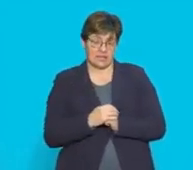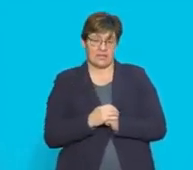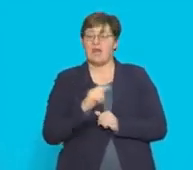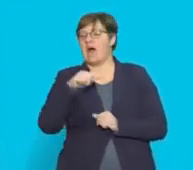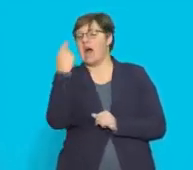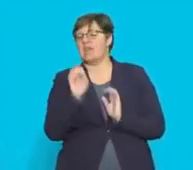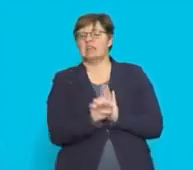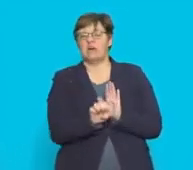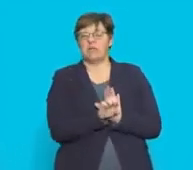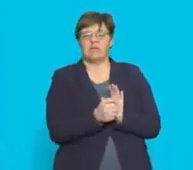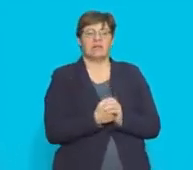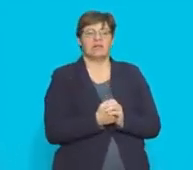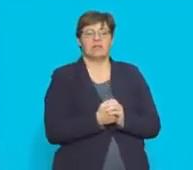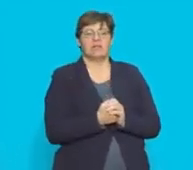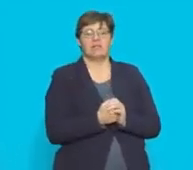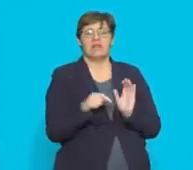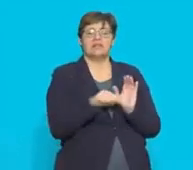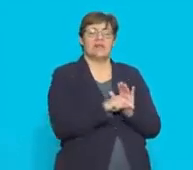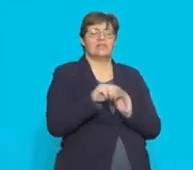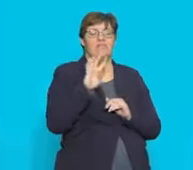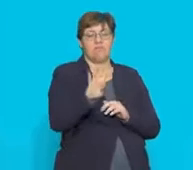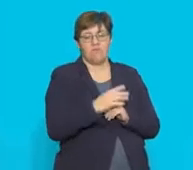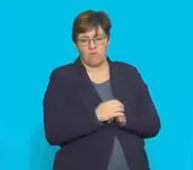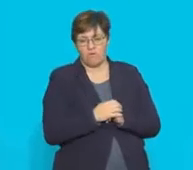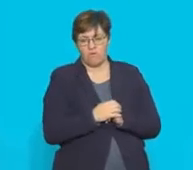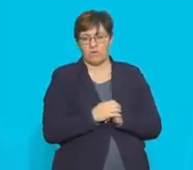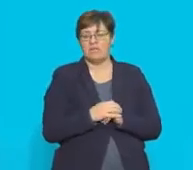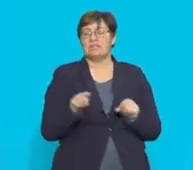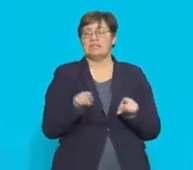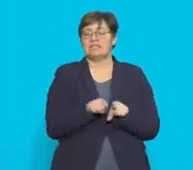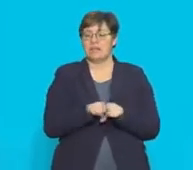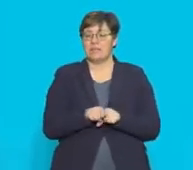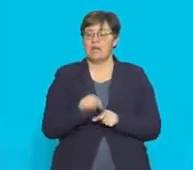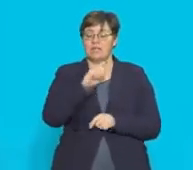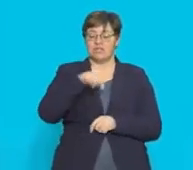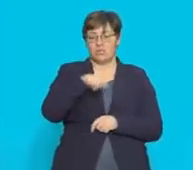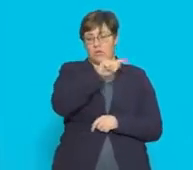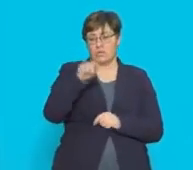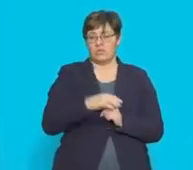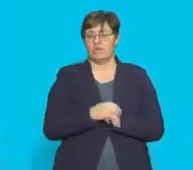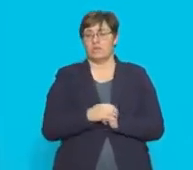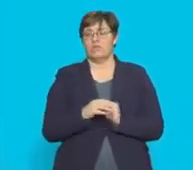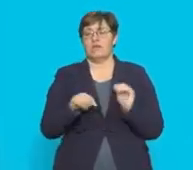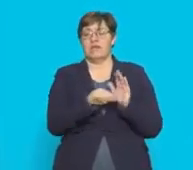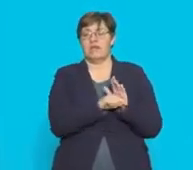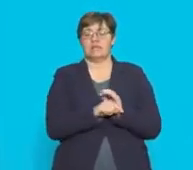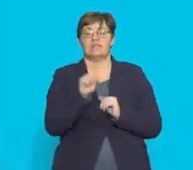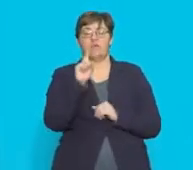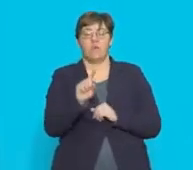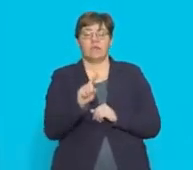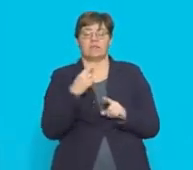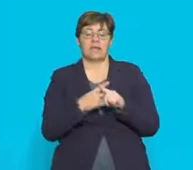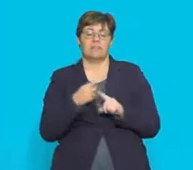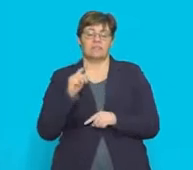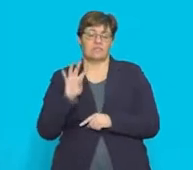Another example will be maybe if I have a square root of negative 4, this will be the same as the square root of negative